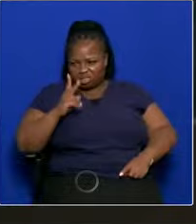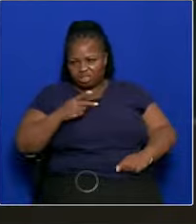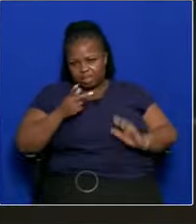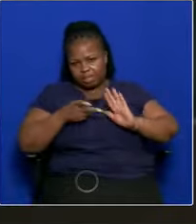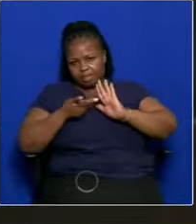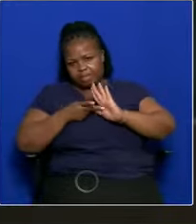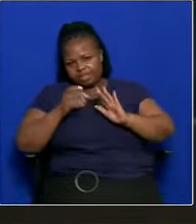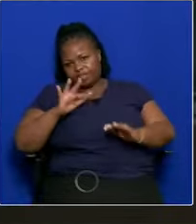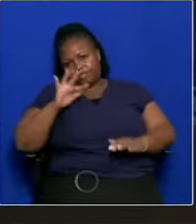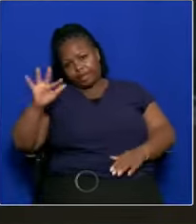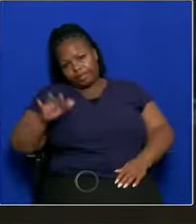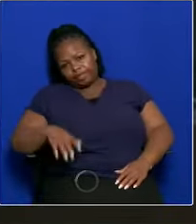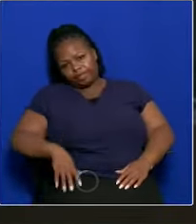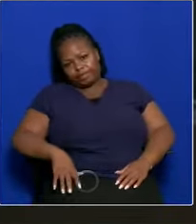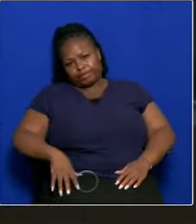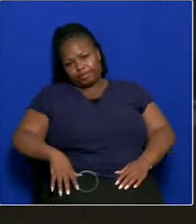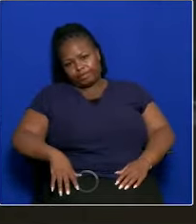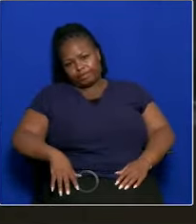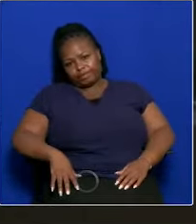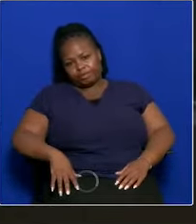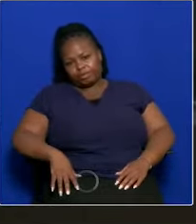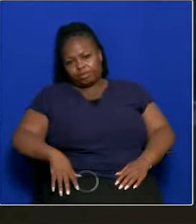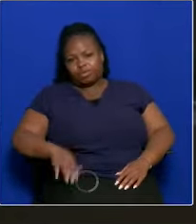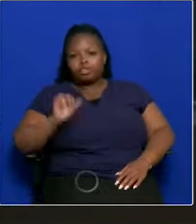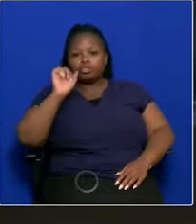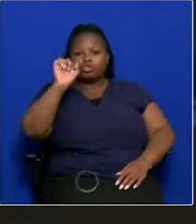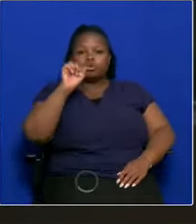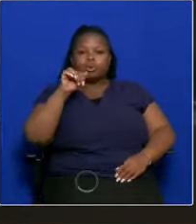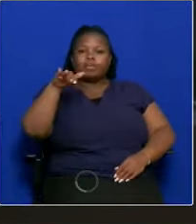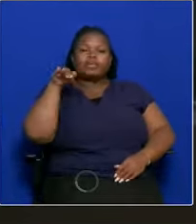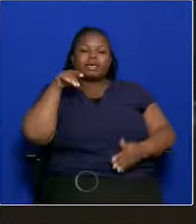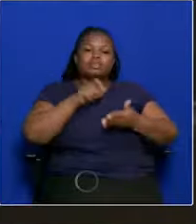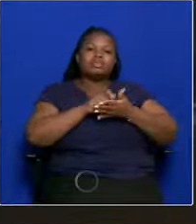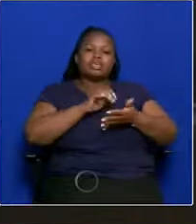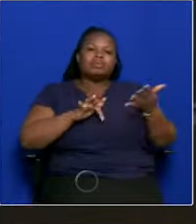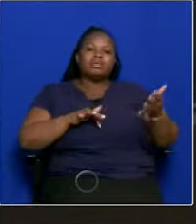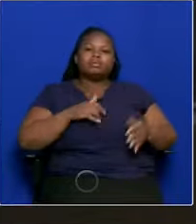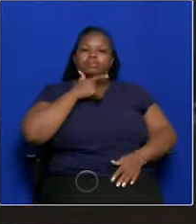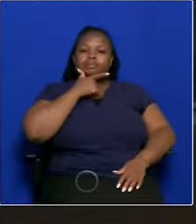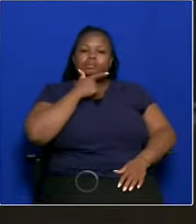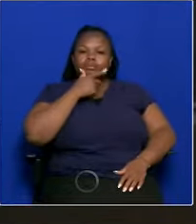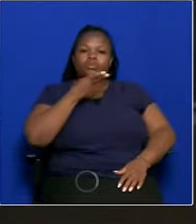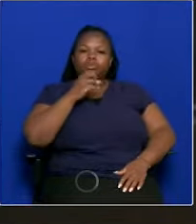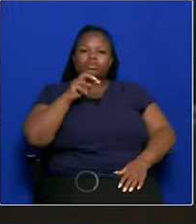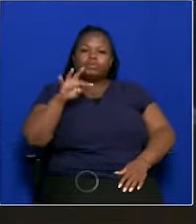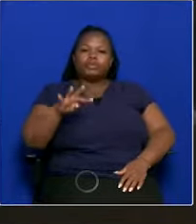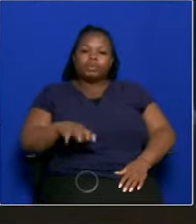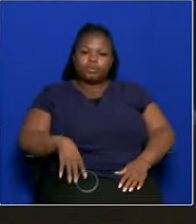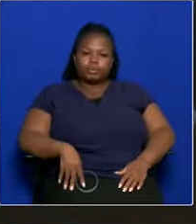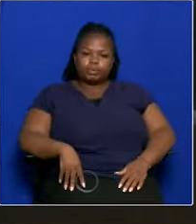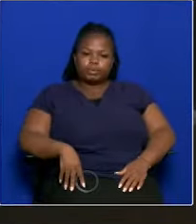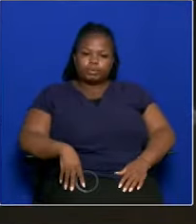4. This is your bank statement of December 2024.